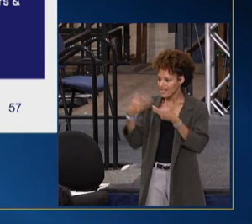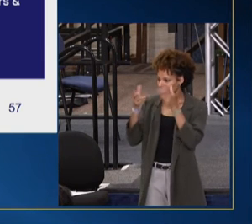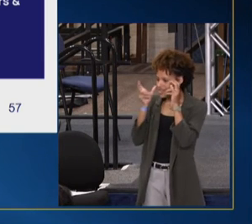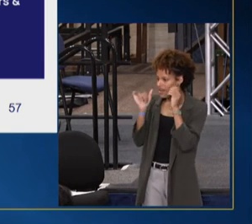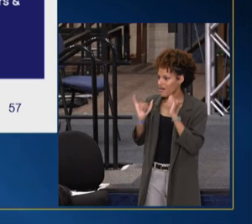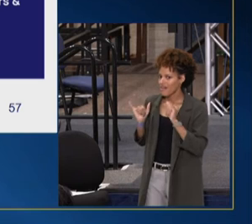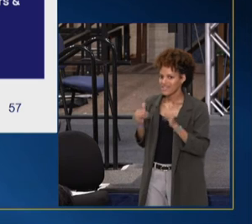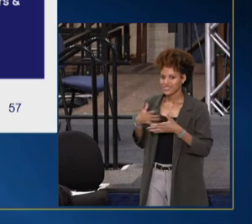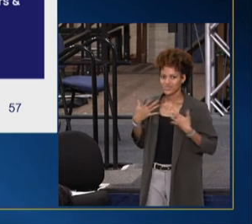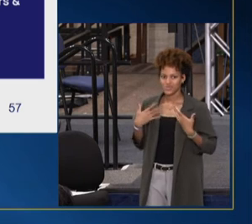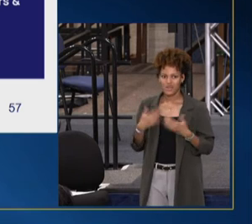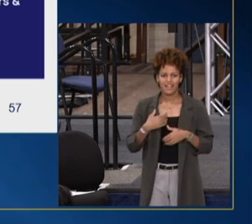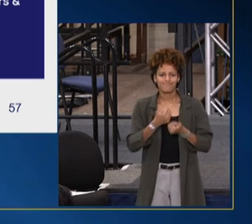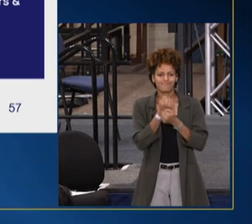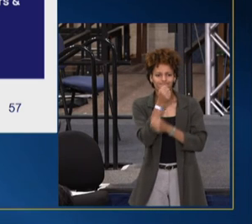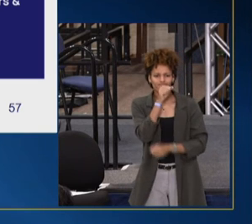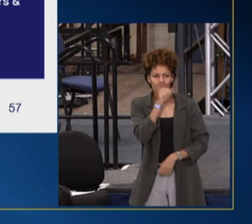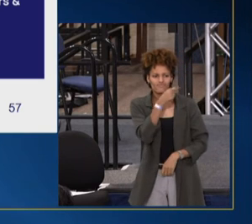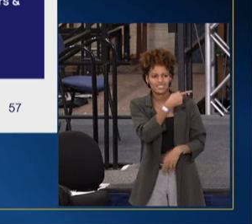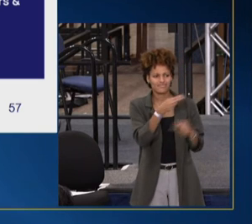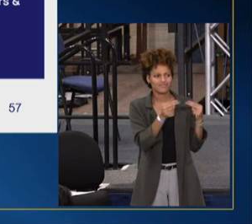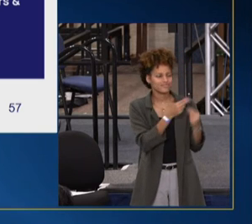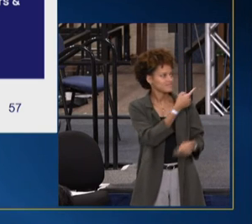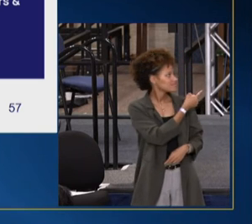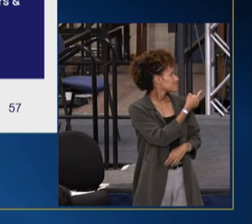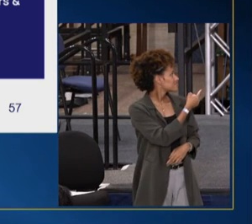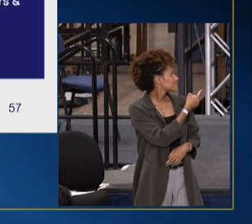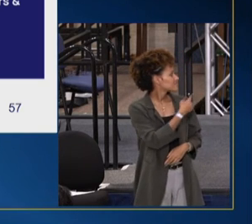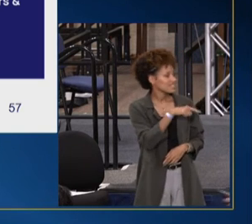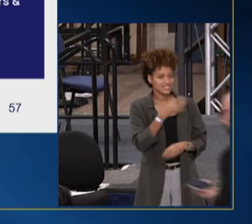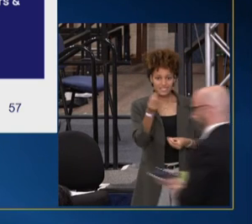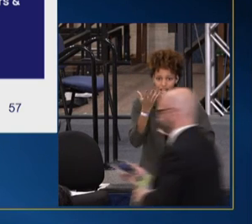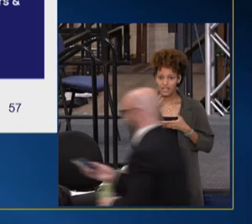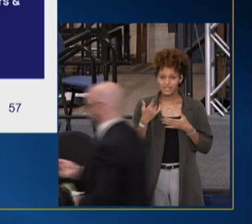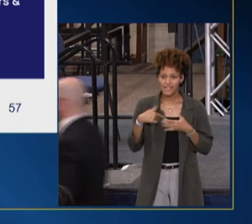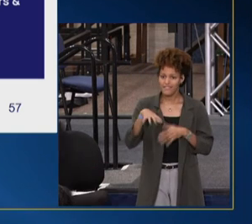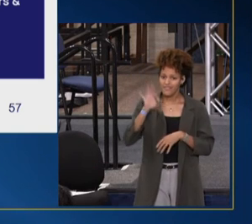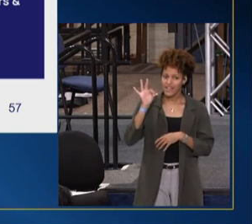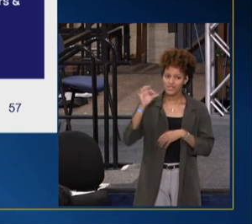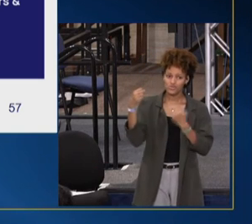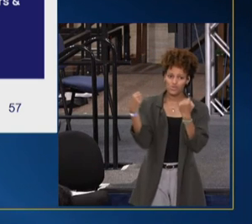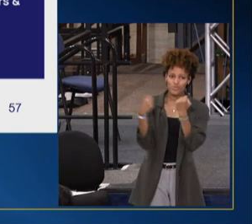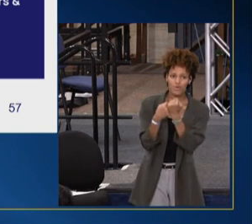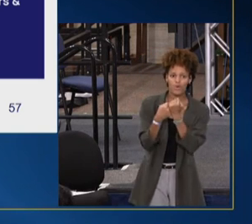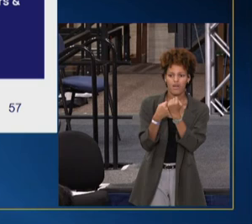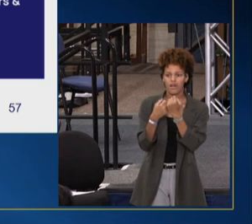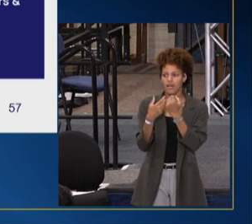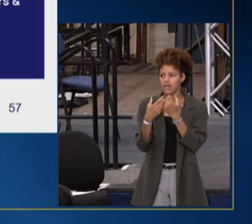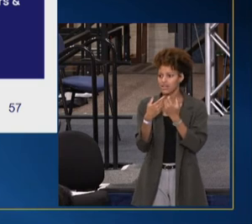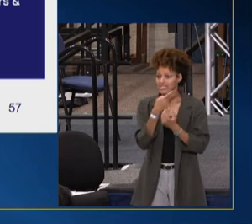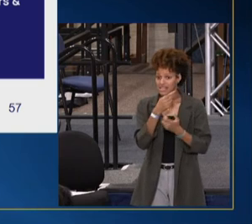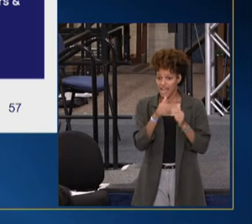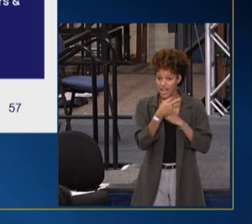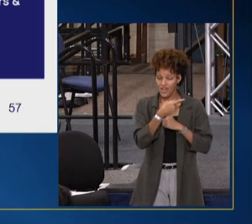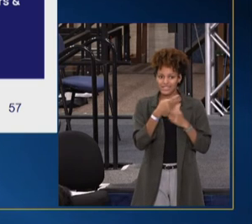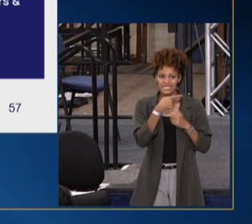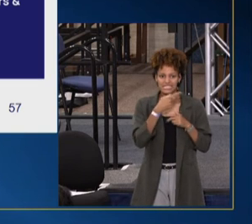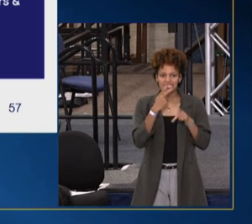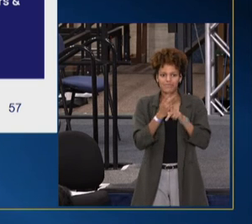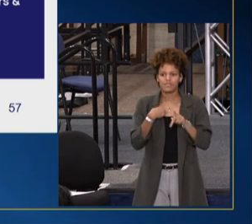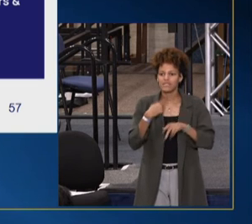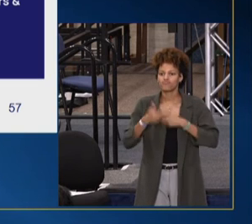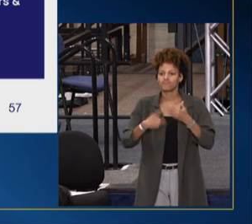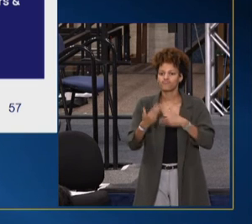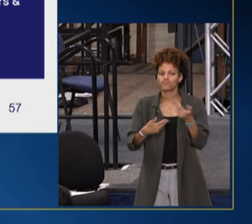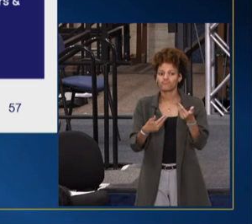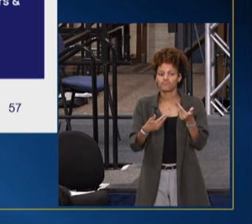love this slide, because this is where they tell us that they find support, what keeps them going. And it includes everything